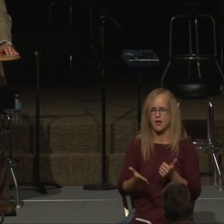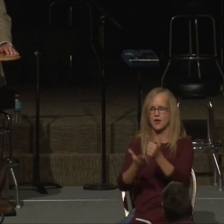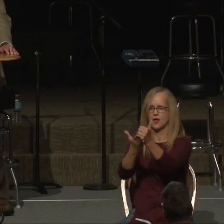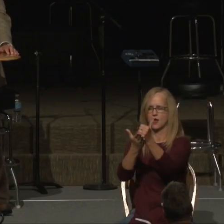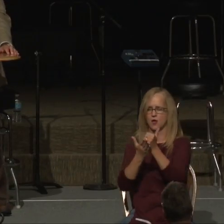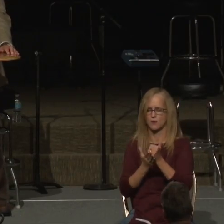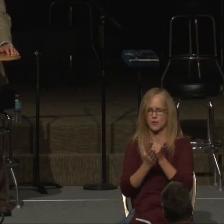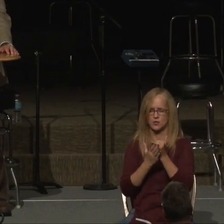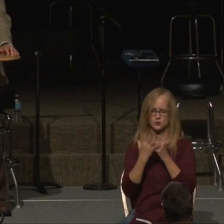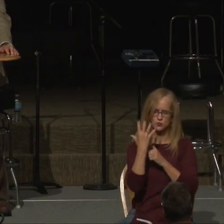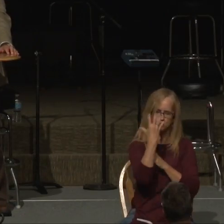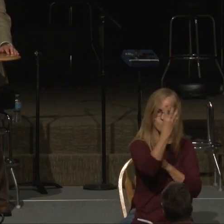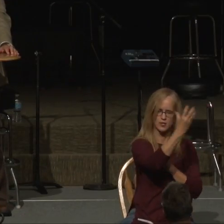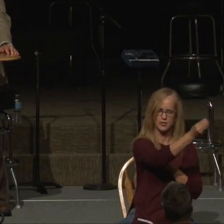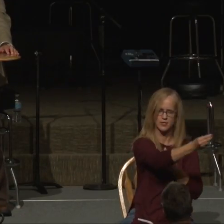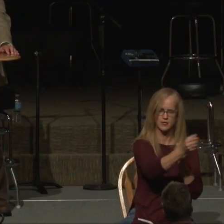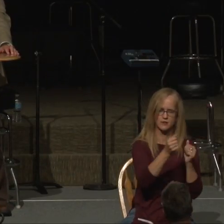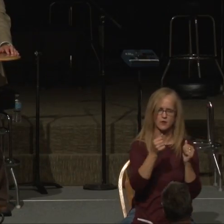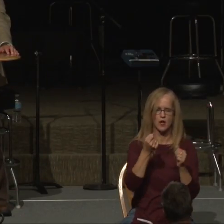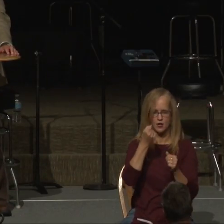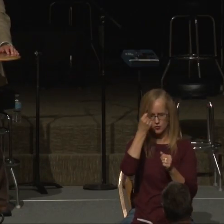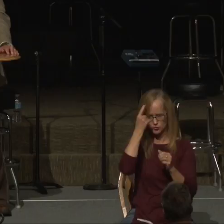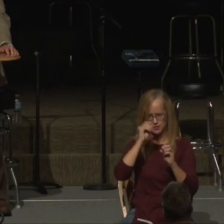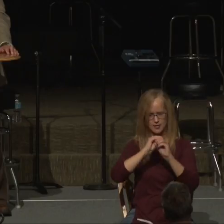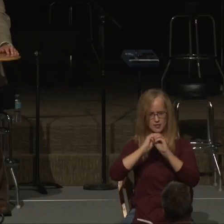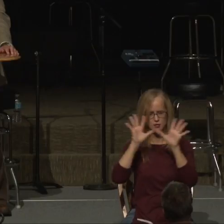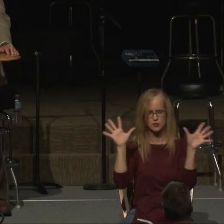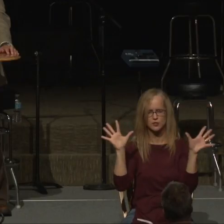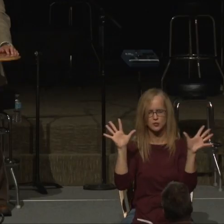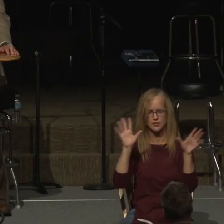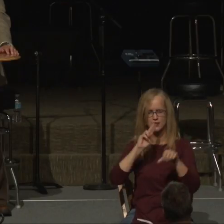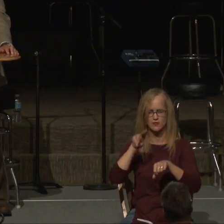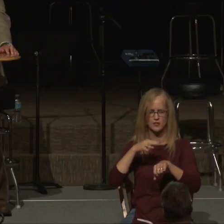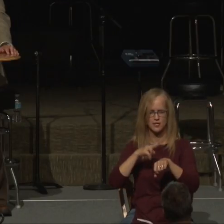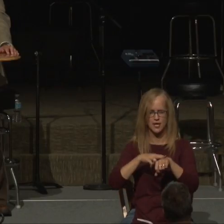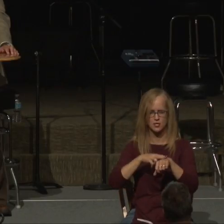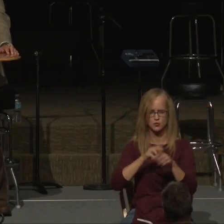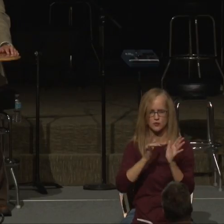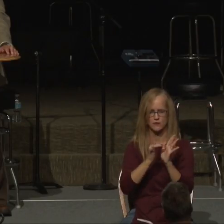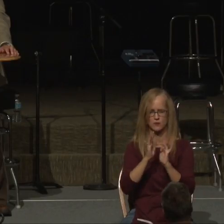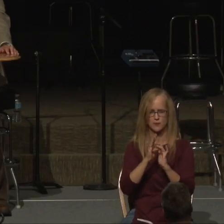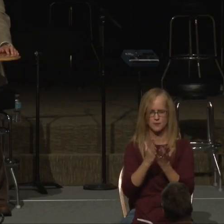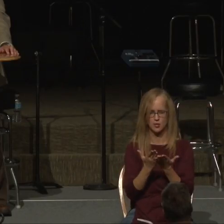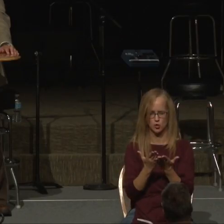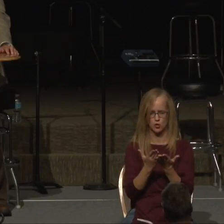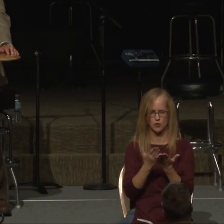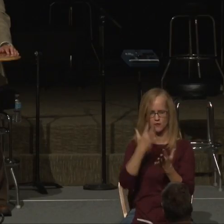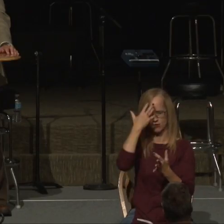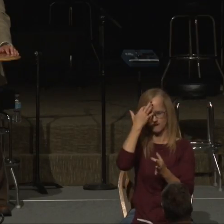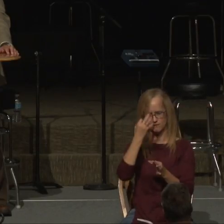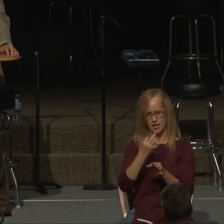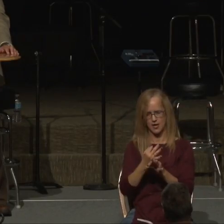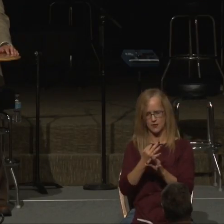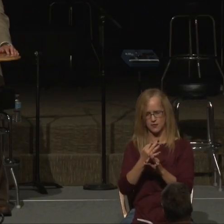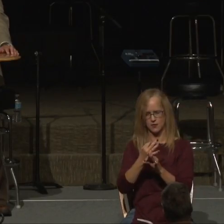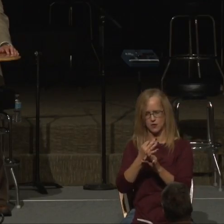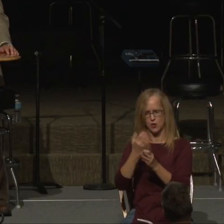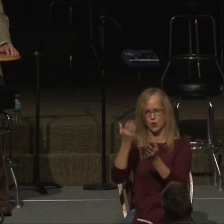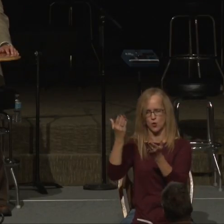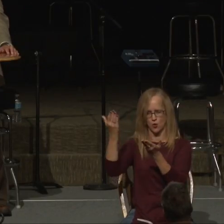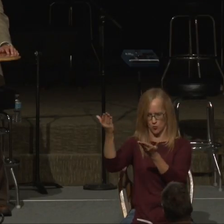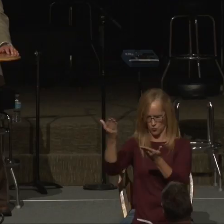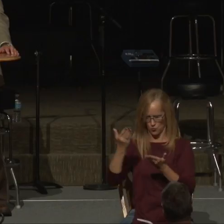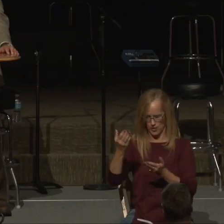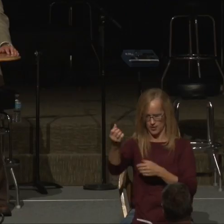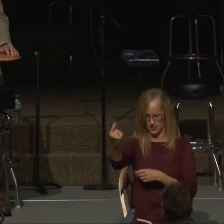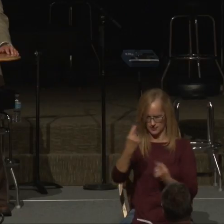away with clarity about the nature of biblical faith. Bring us back week after week